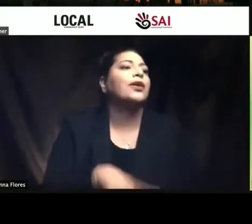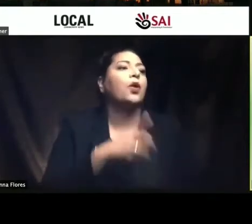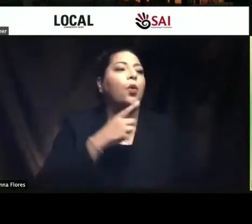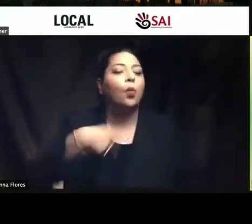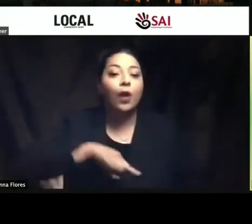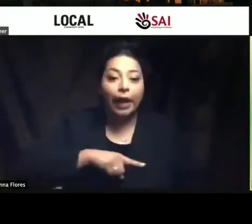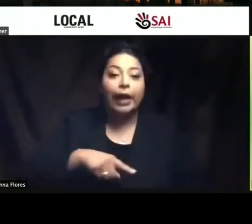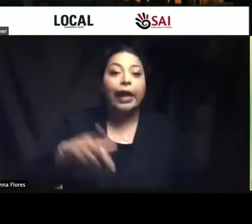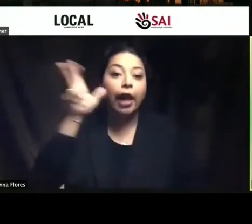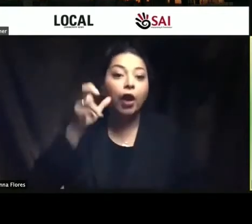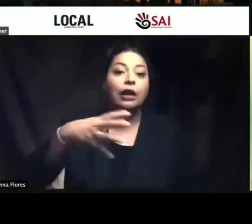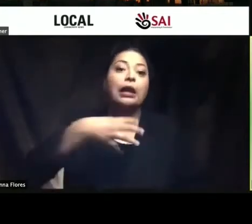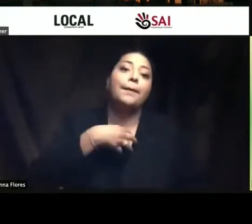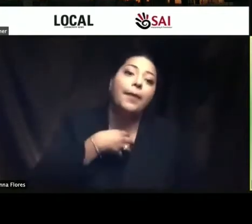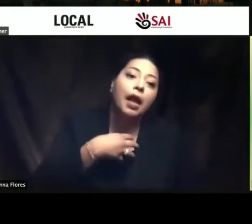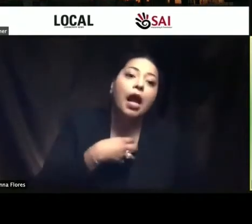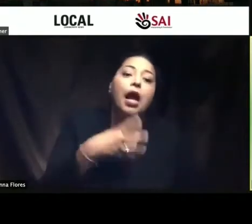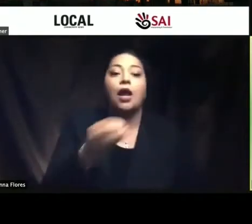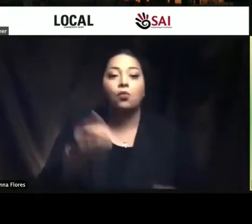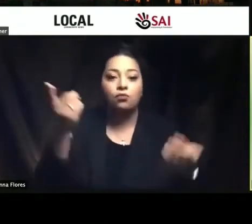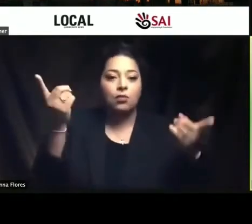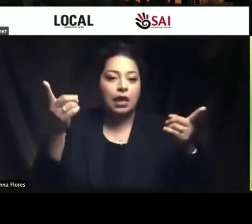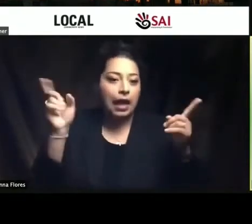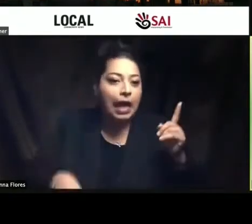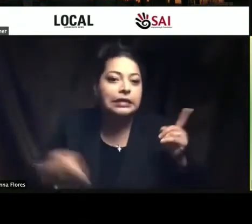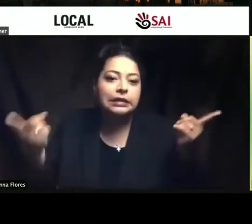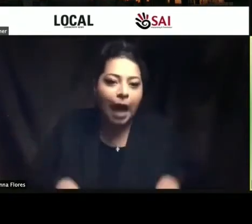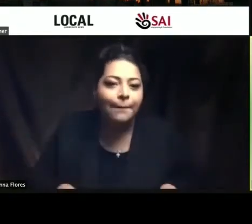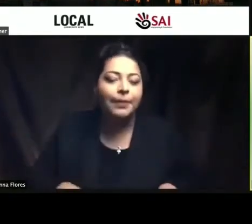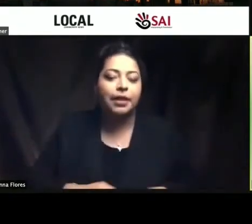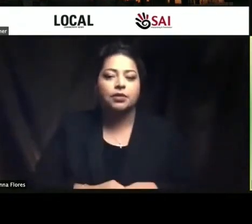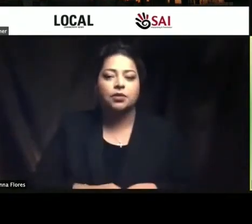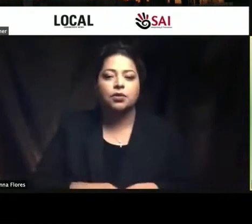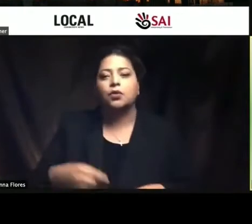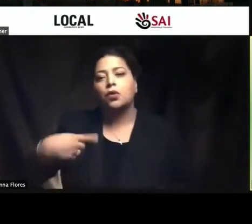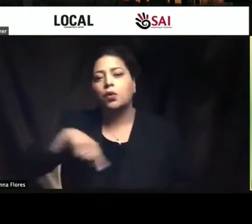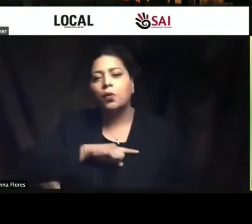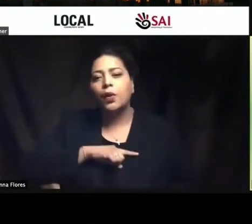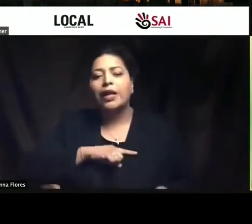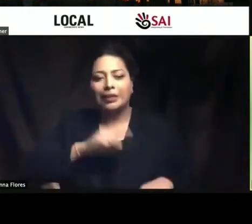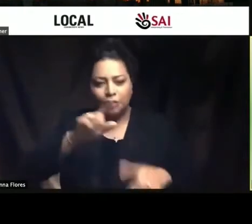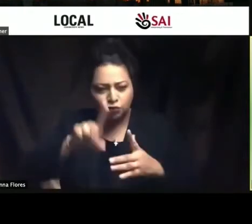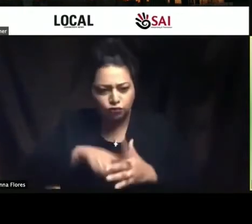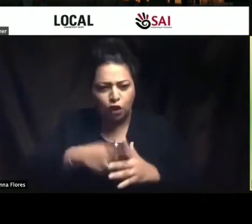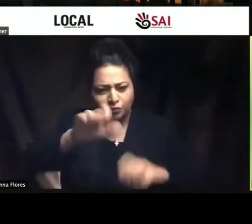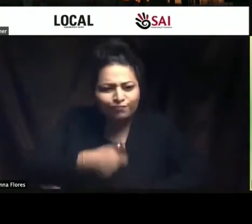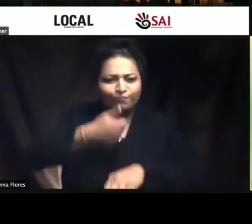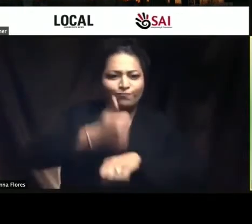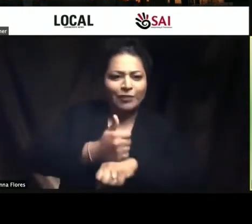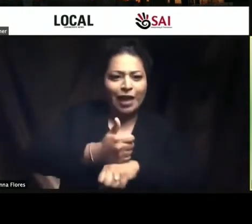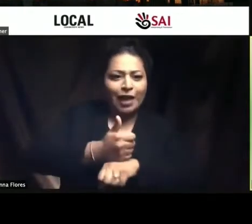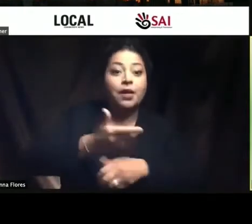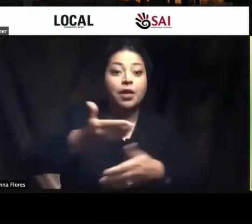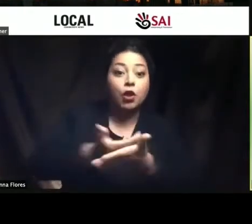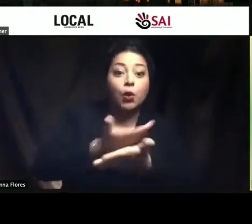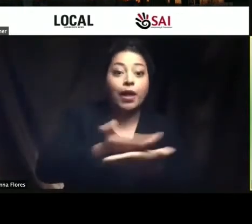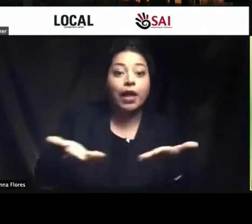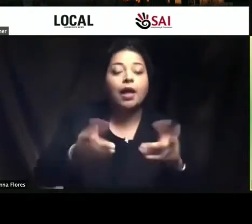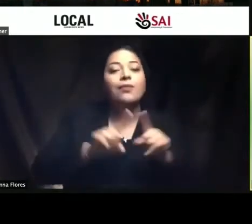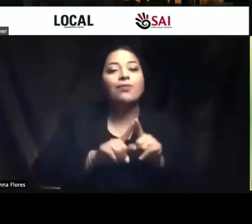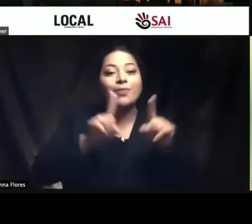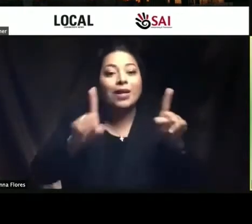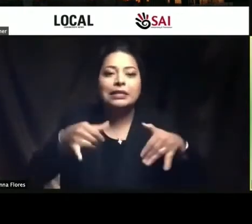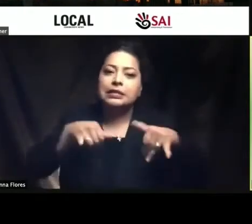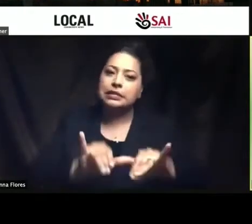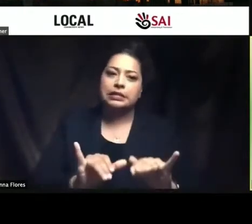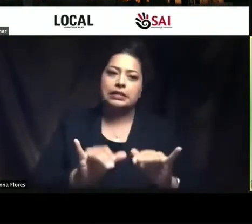of what is continuously needing to be done. Even though we have been putting several things in place and getting several things done, we know that there is still